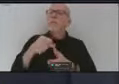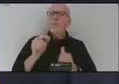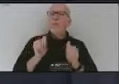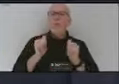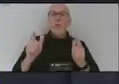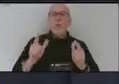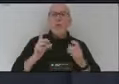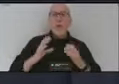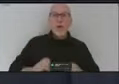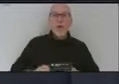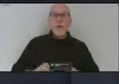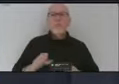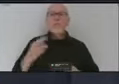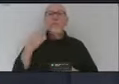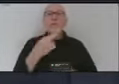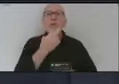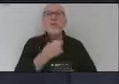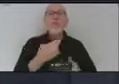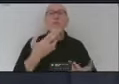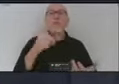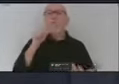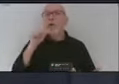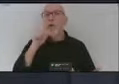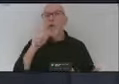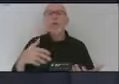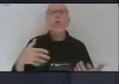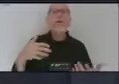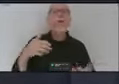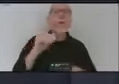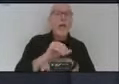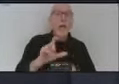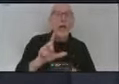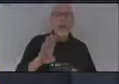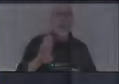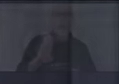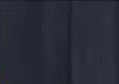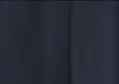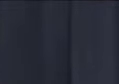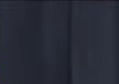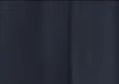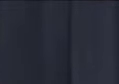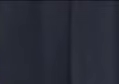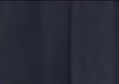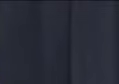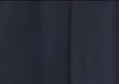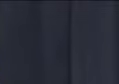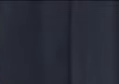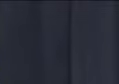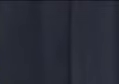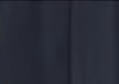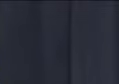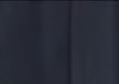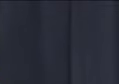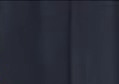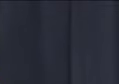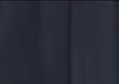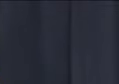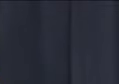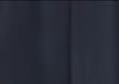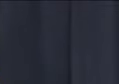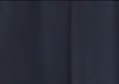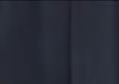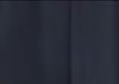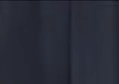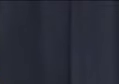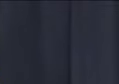in restaurants and bars and nightclubs are required to be seated when receiving service. 6